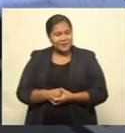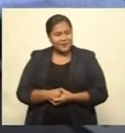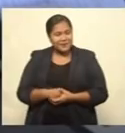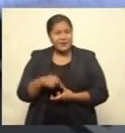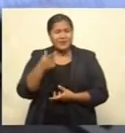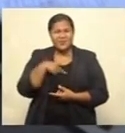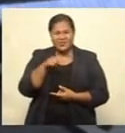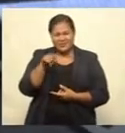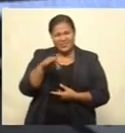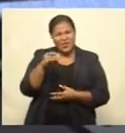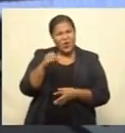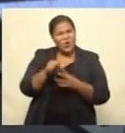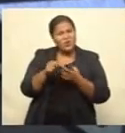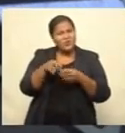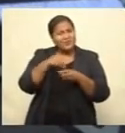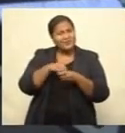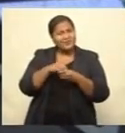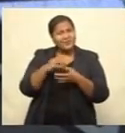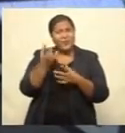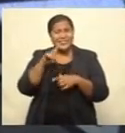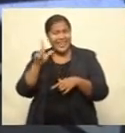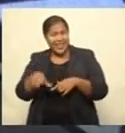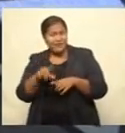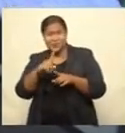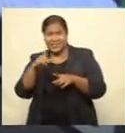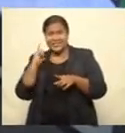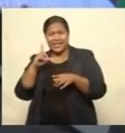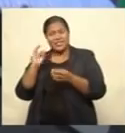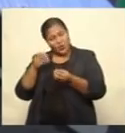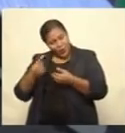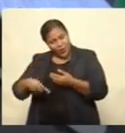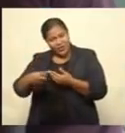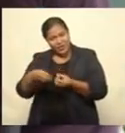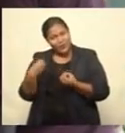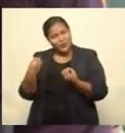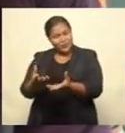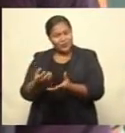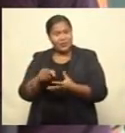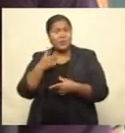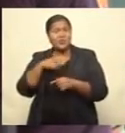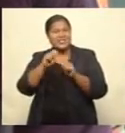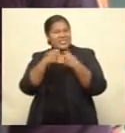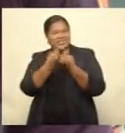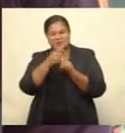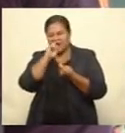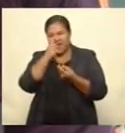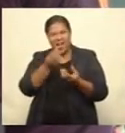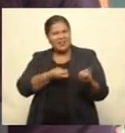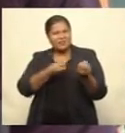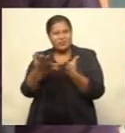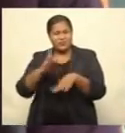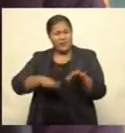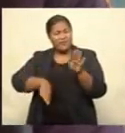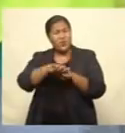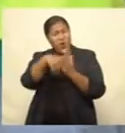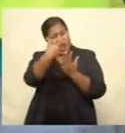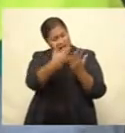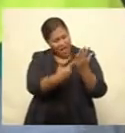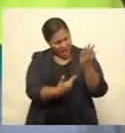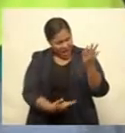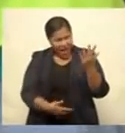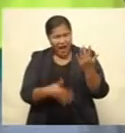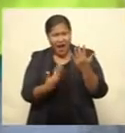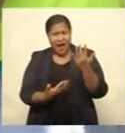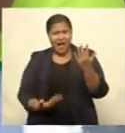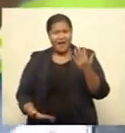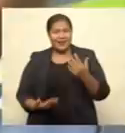also includes the leftovers from yesterday also, because the teams weren't able to distribute the full list of rations